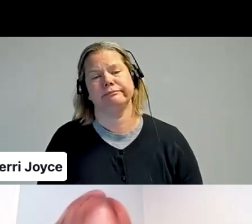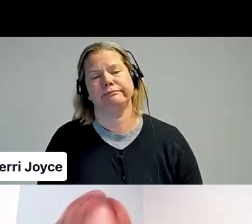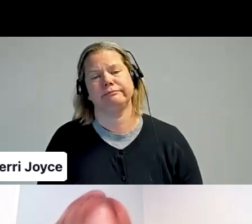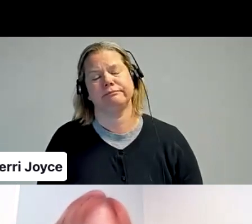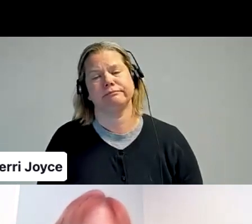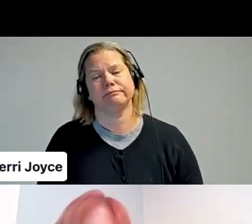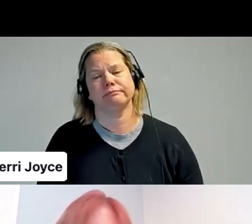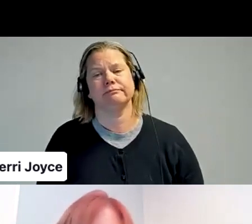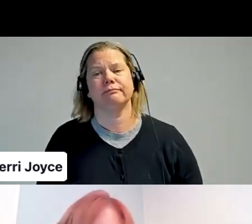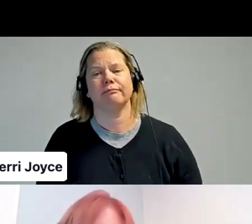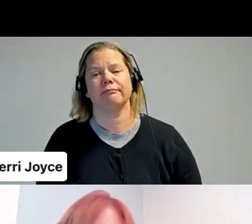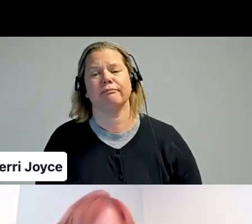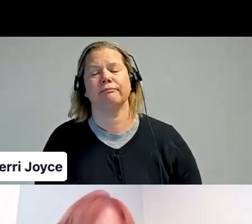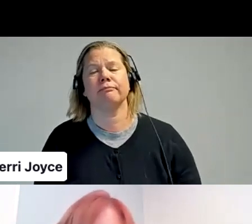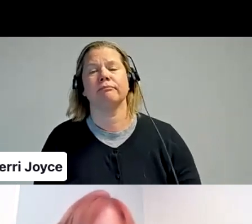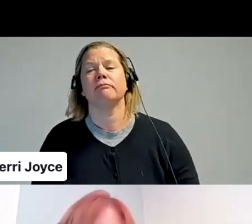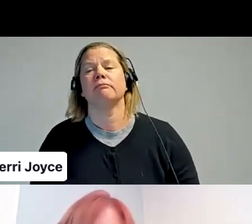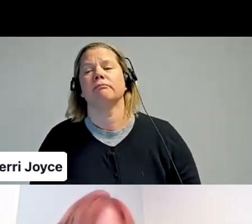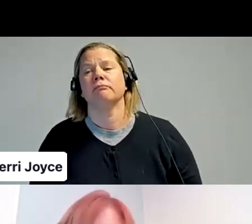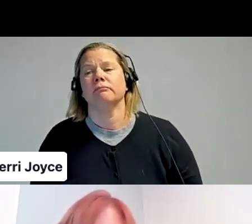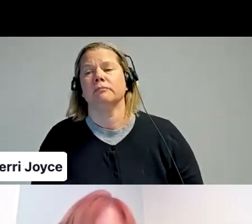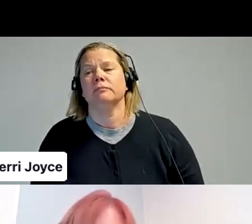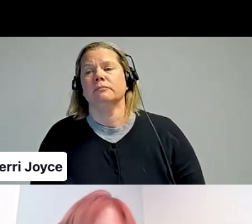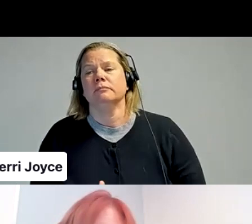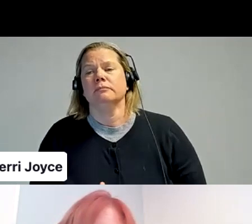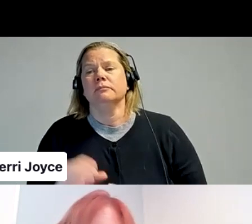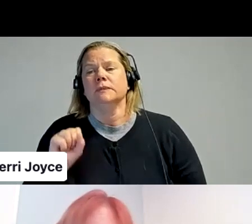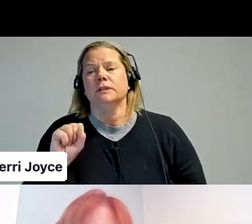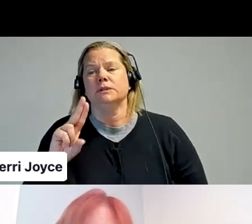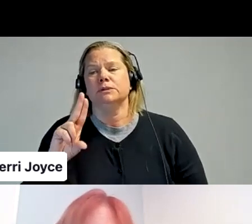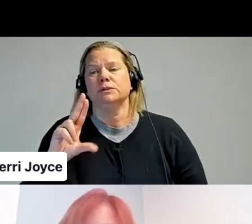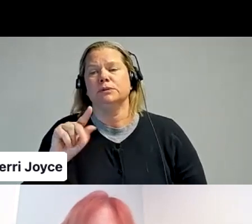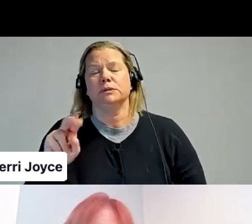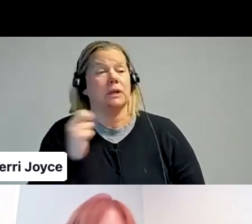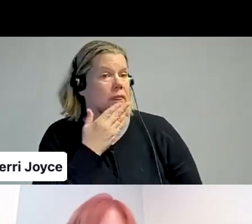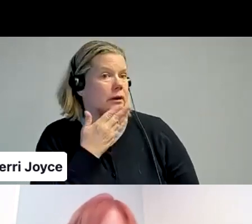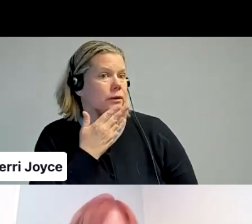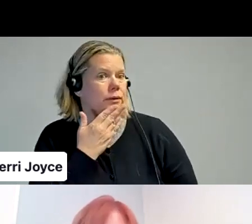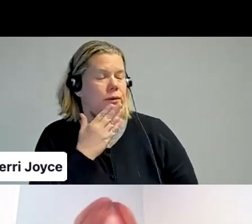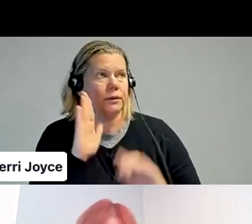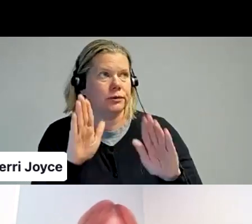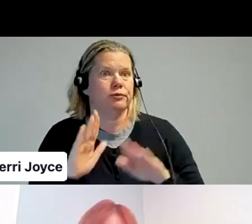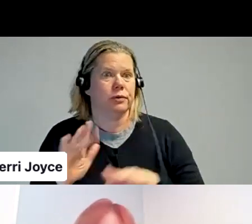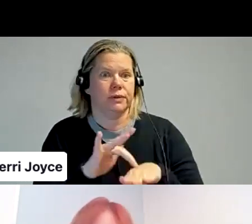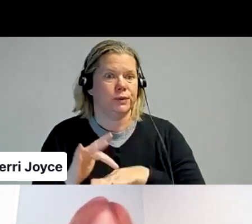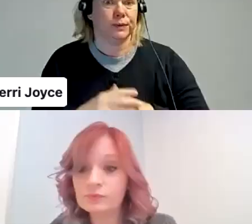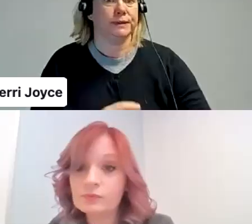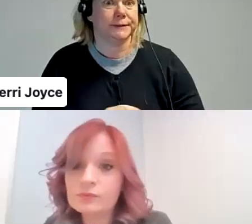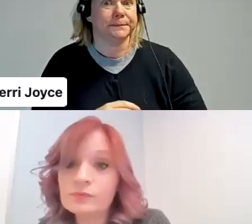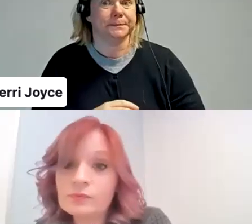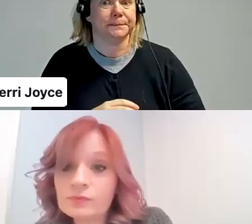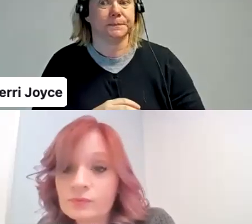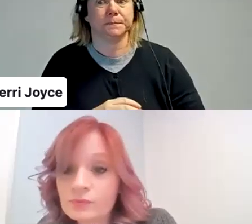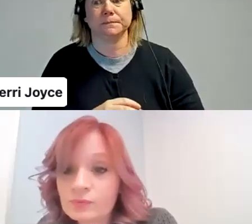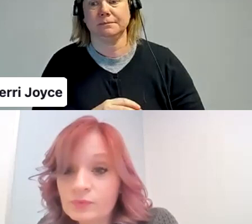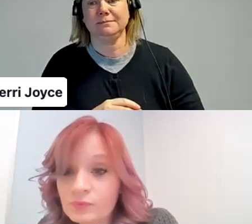Great, thank you, Sherry. I think that's really valuable for people to know about that amazing resource